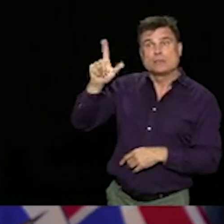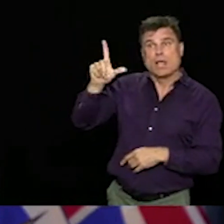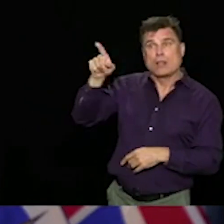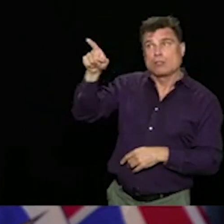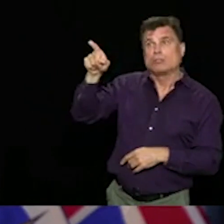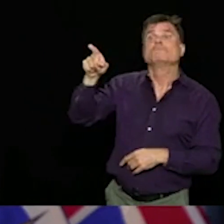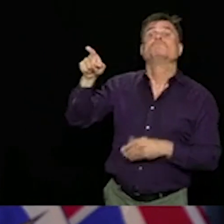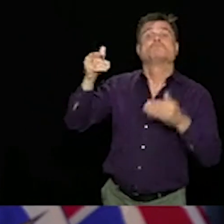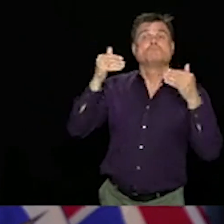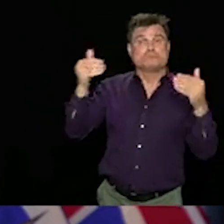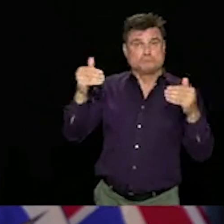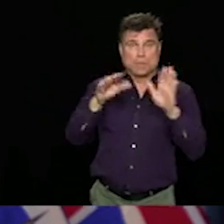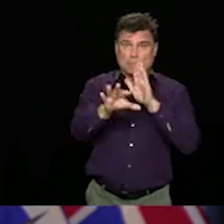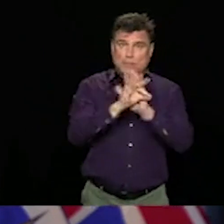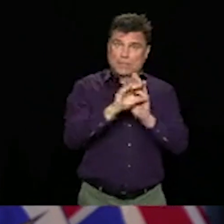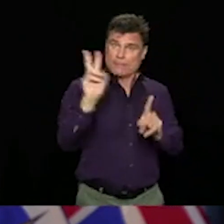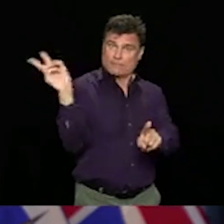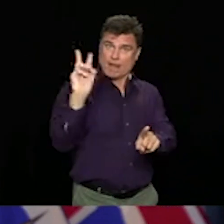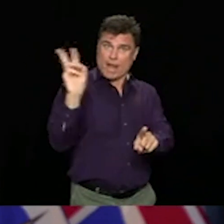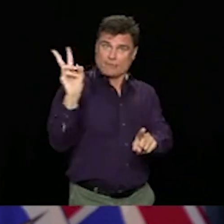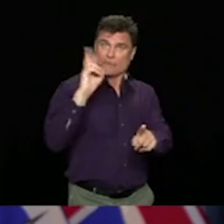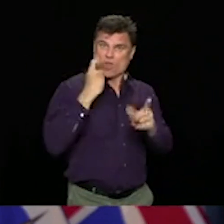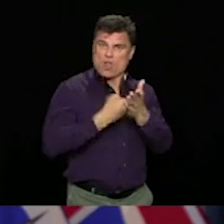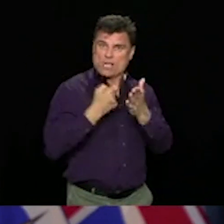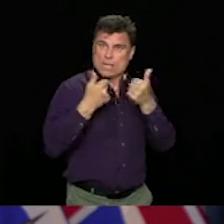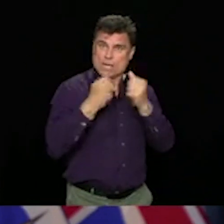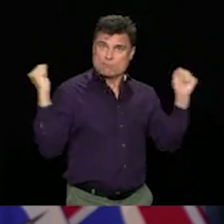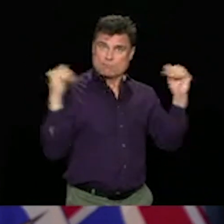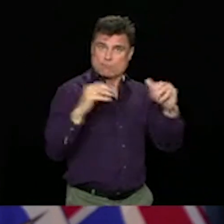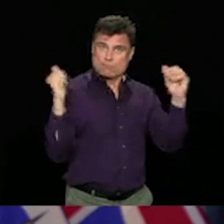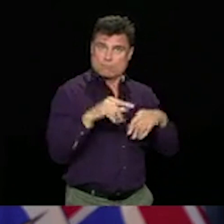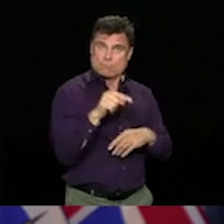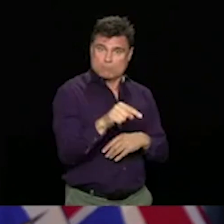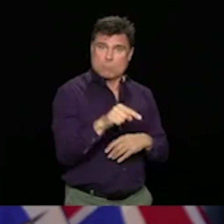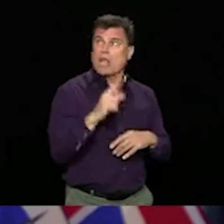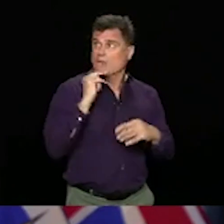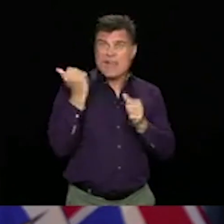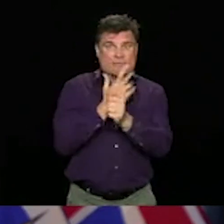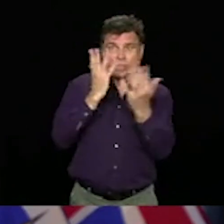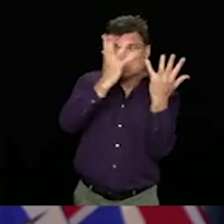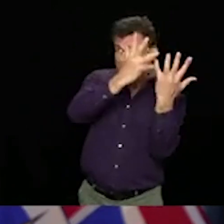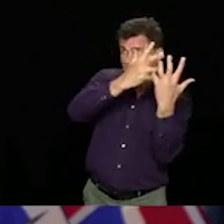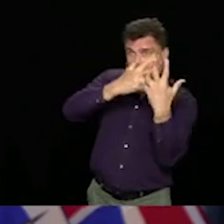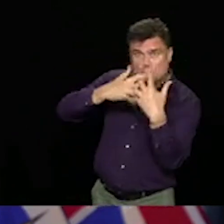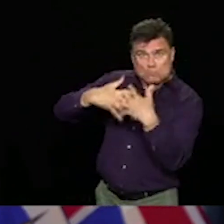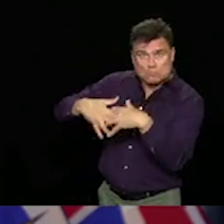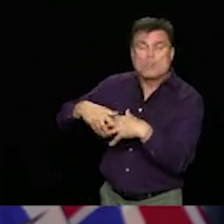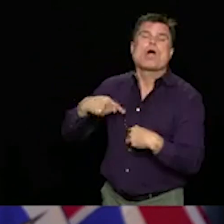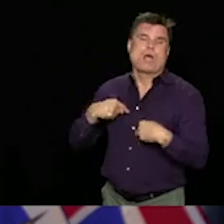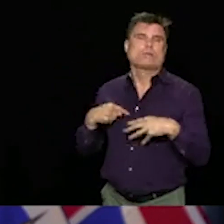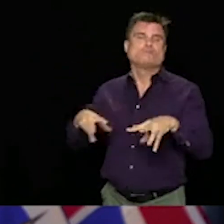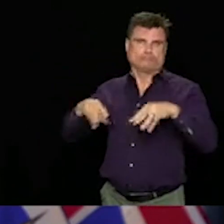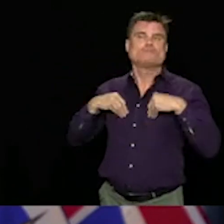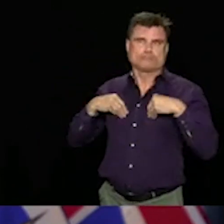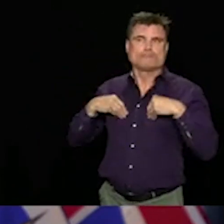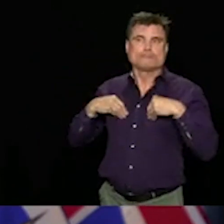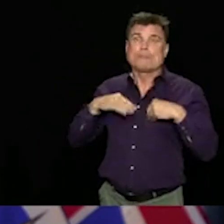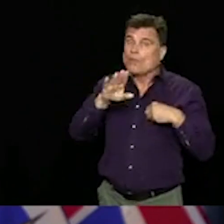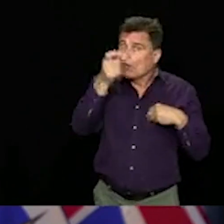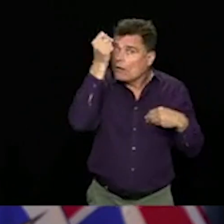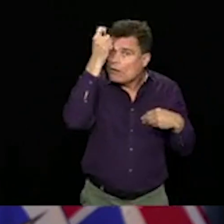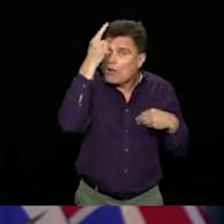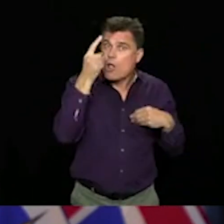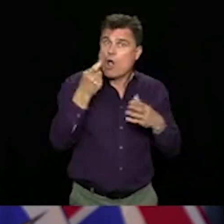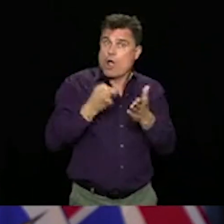at this time for the NHL to make their decisions, but we would, of course, the resumption of games, and again, without spectators,